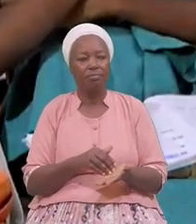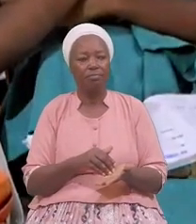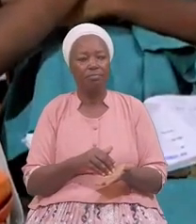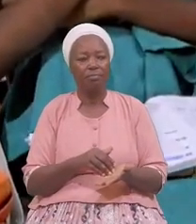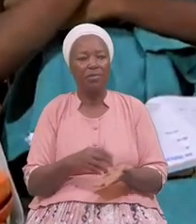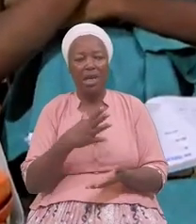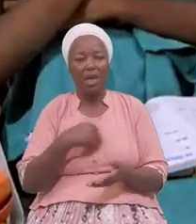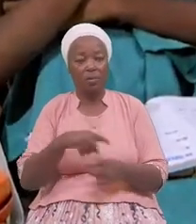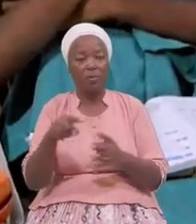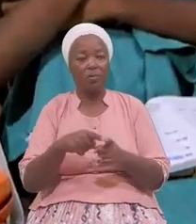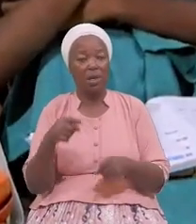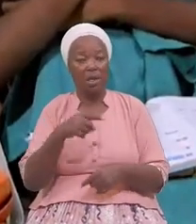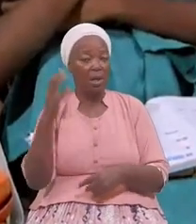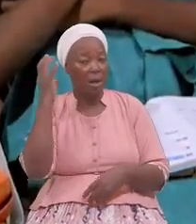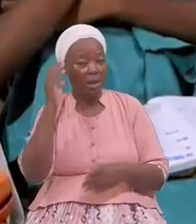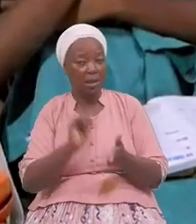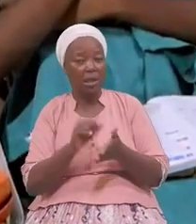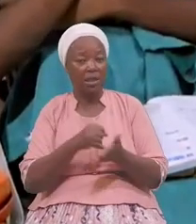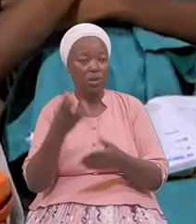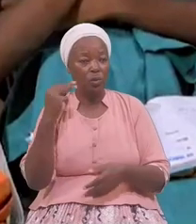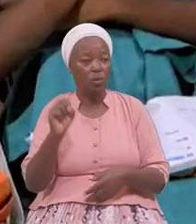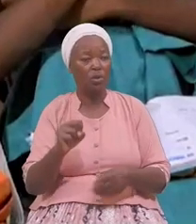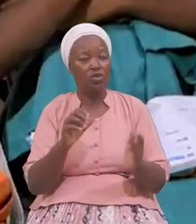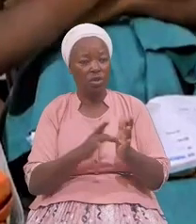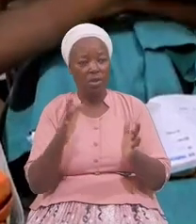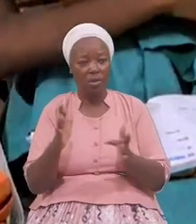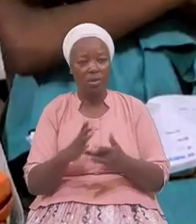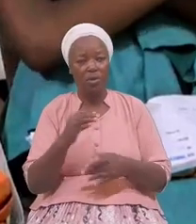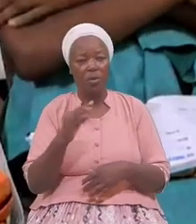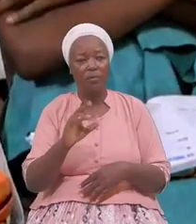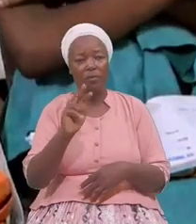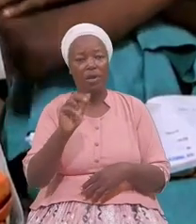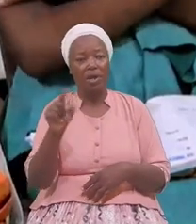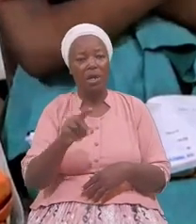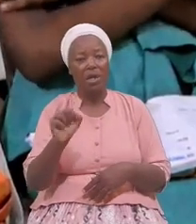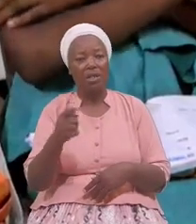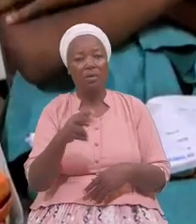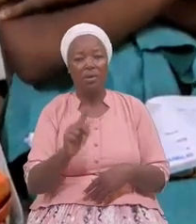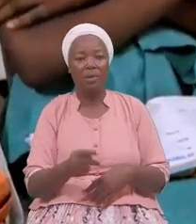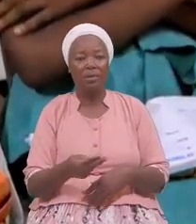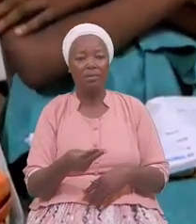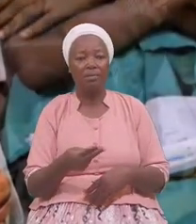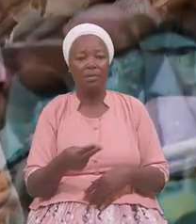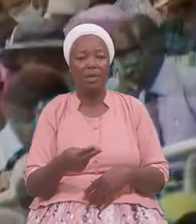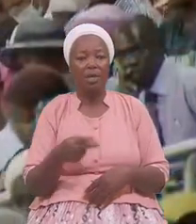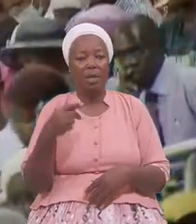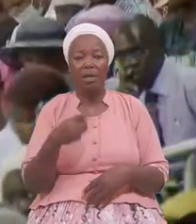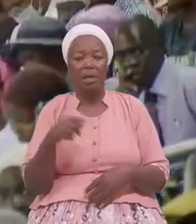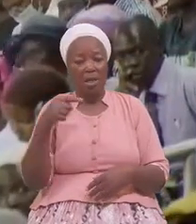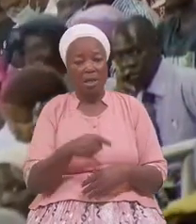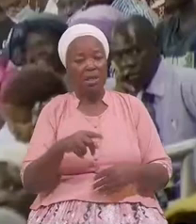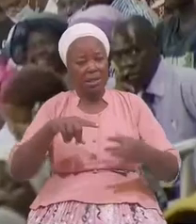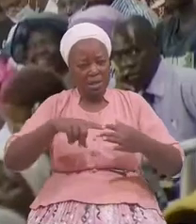He heard that it was Jesus of Nazareth. He began to